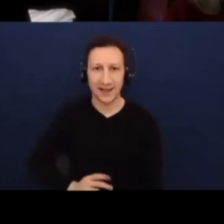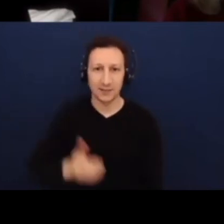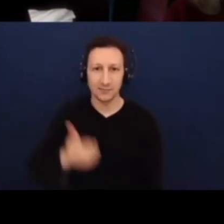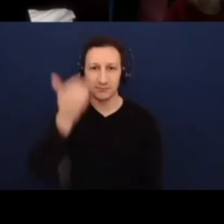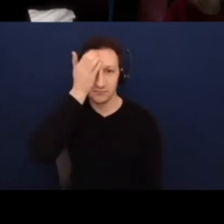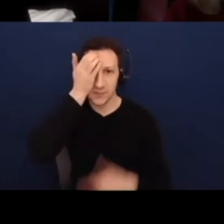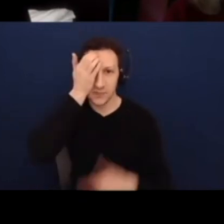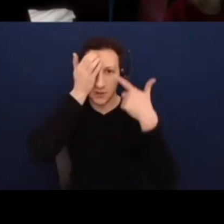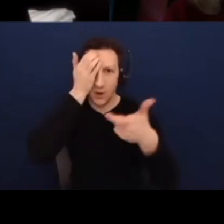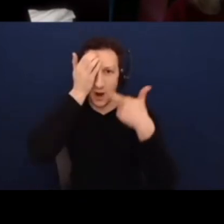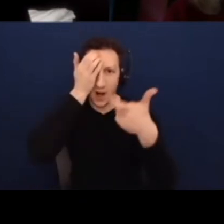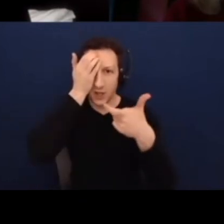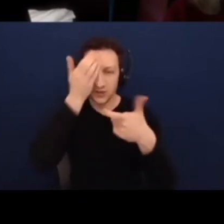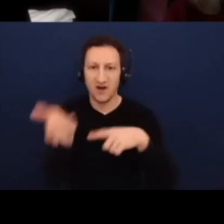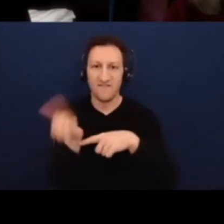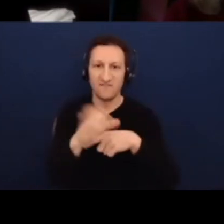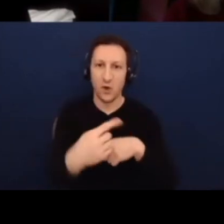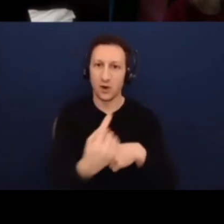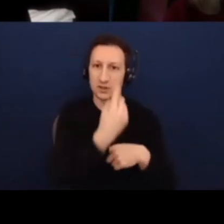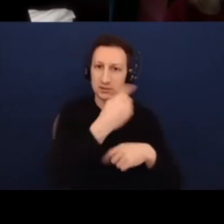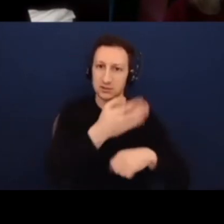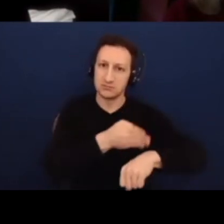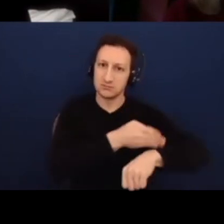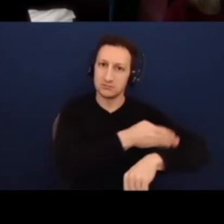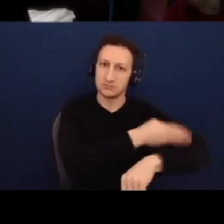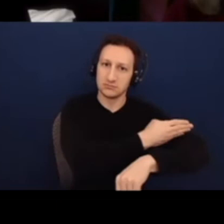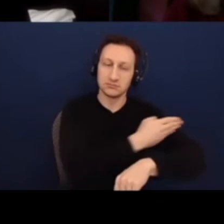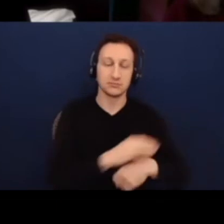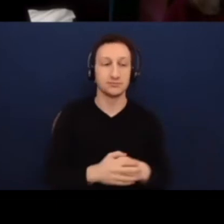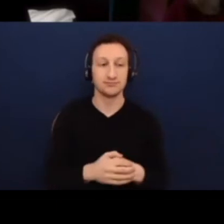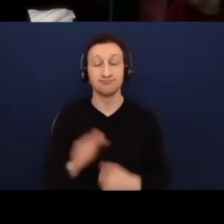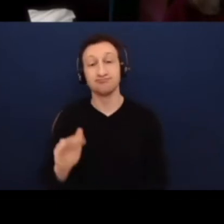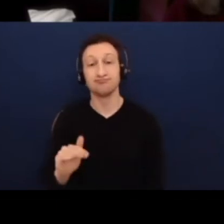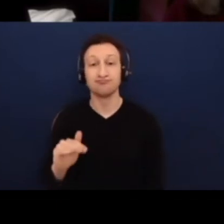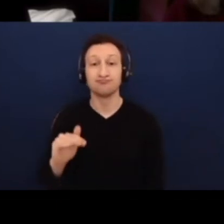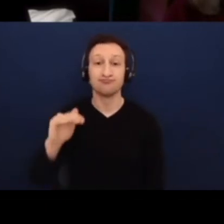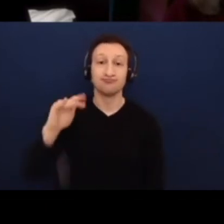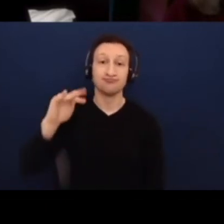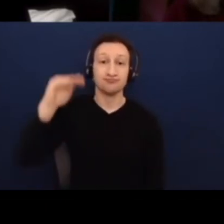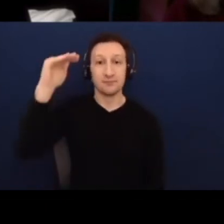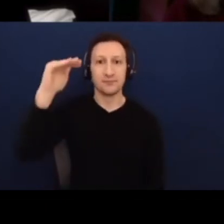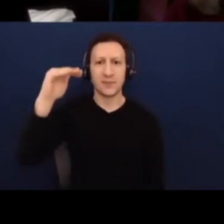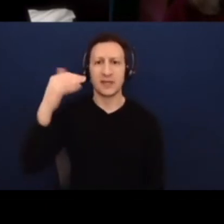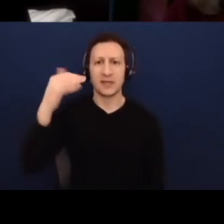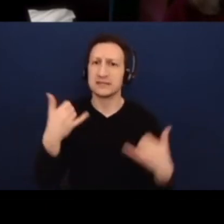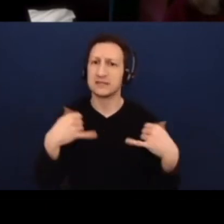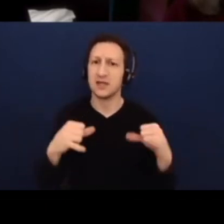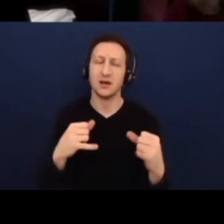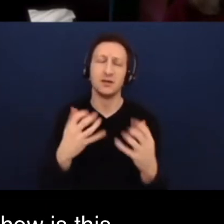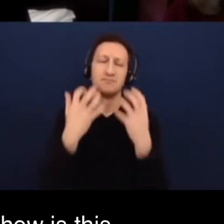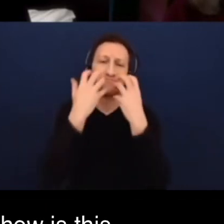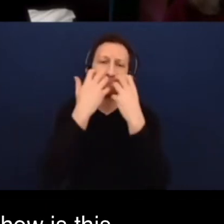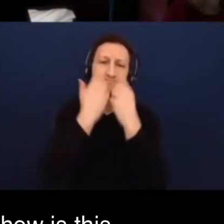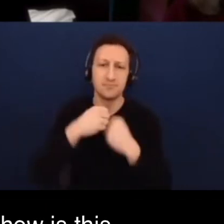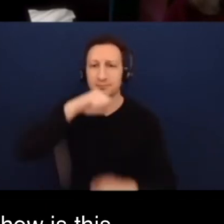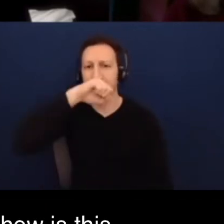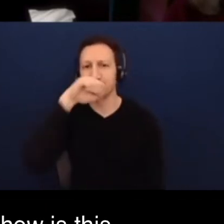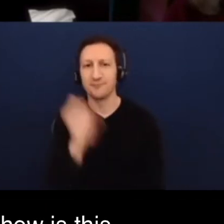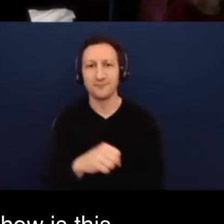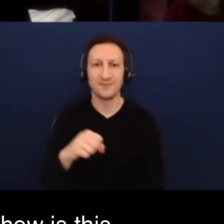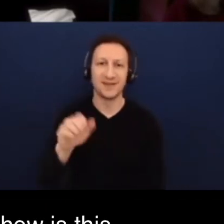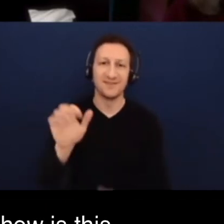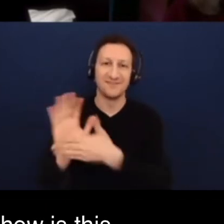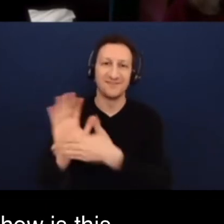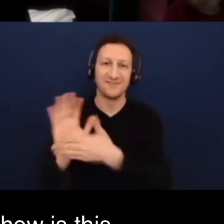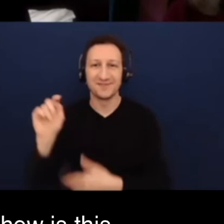then I think as I got older, I love movies and I love TV and I love the entertainment business. But being low vision, I was sort of